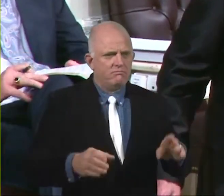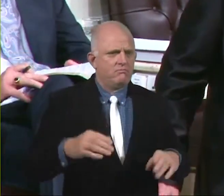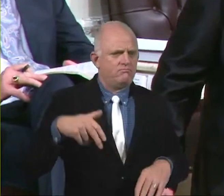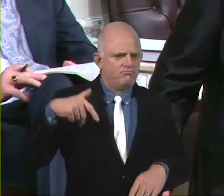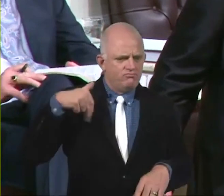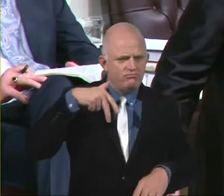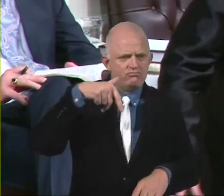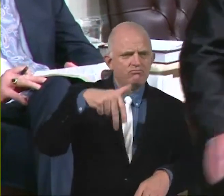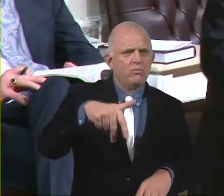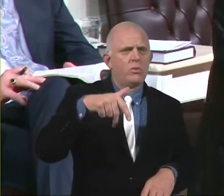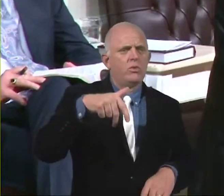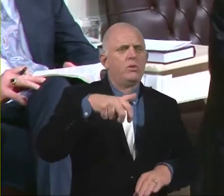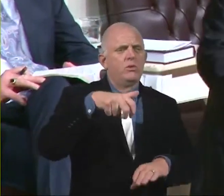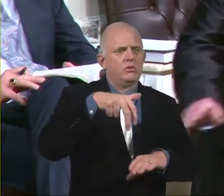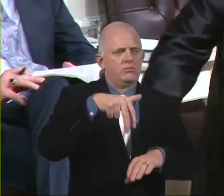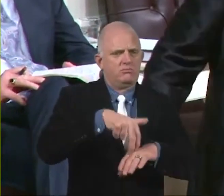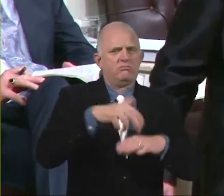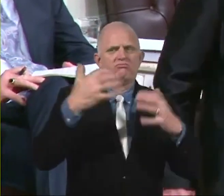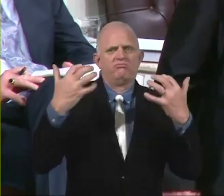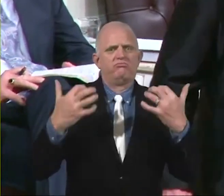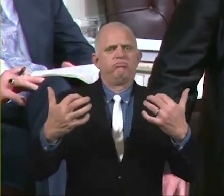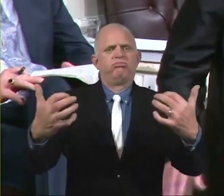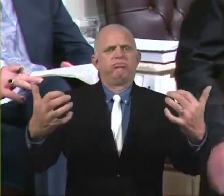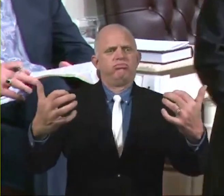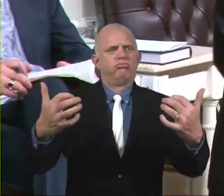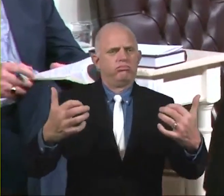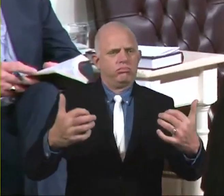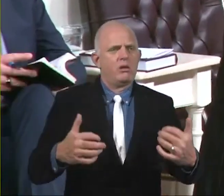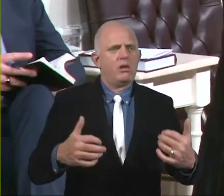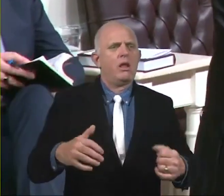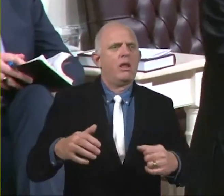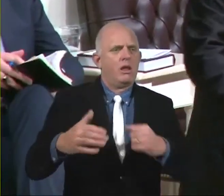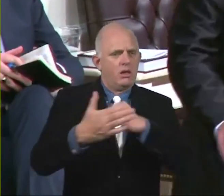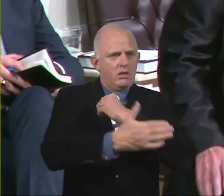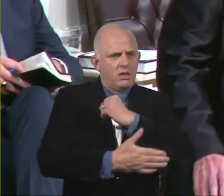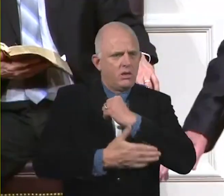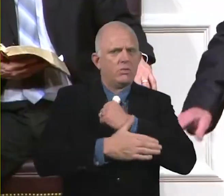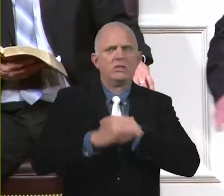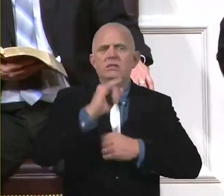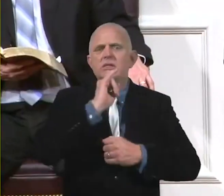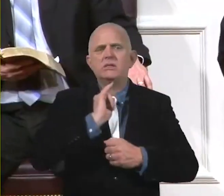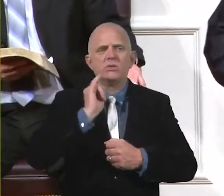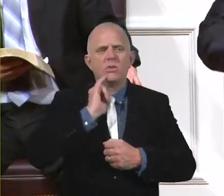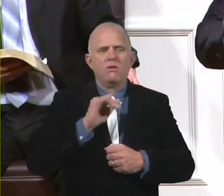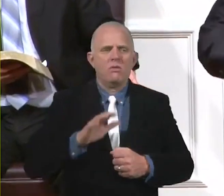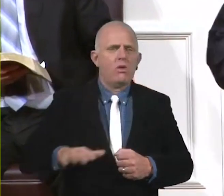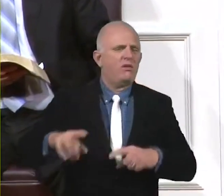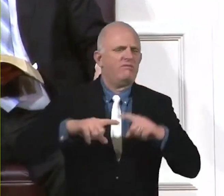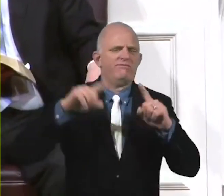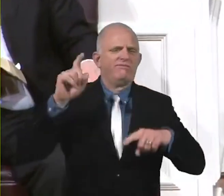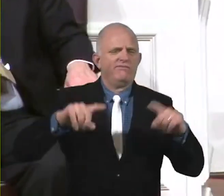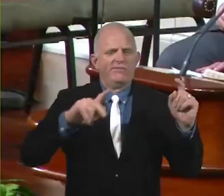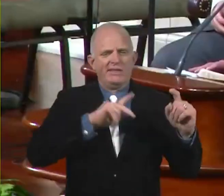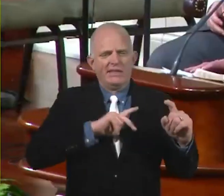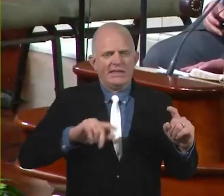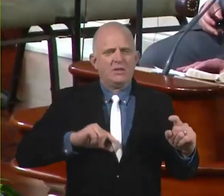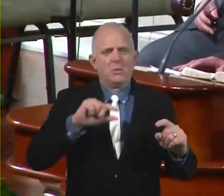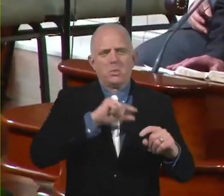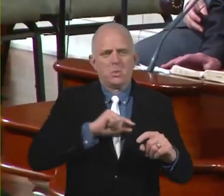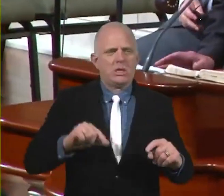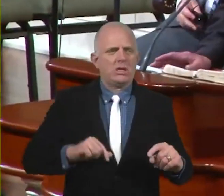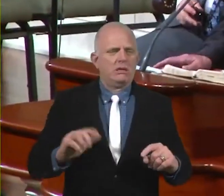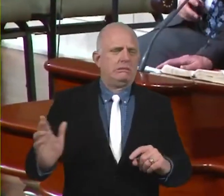that platform. And he stood before the nation of Israel. And he stood before all these kings and queens and all of their big